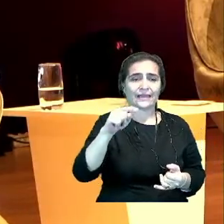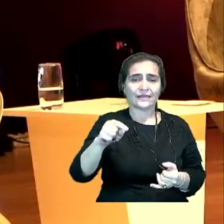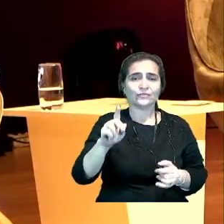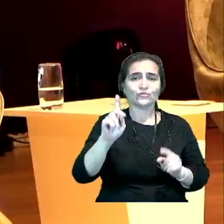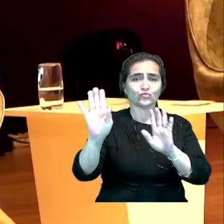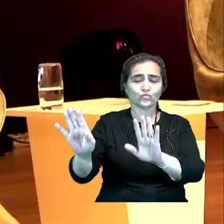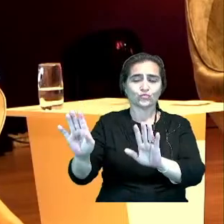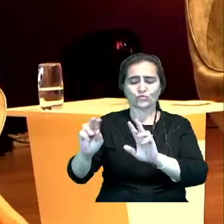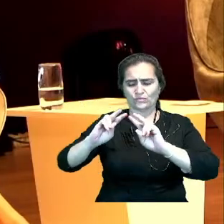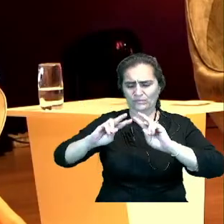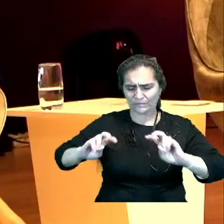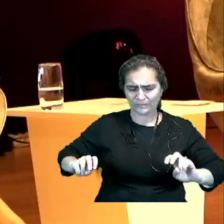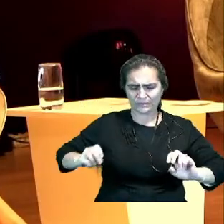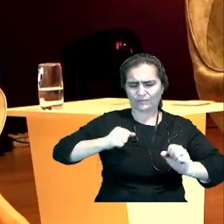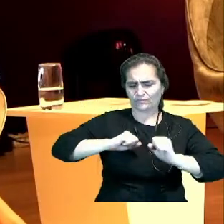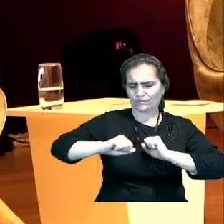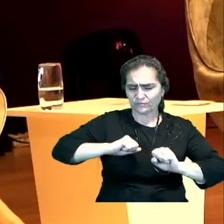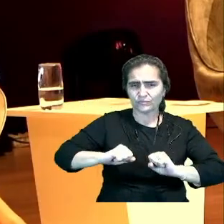22 years.